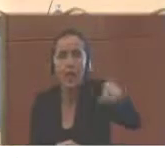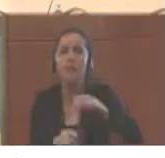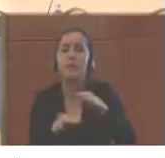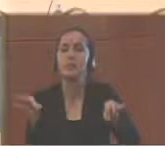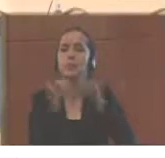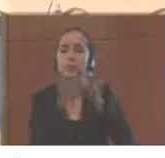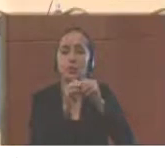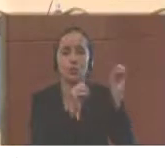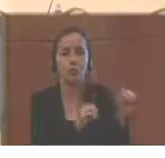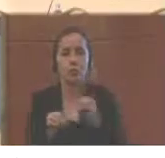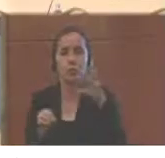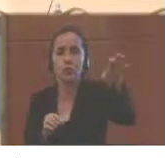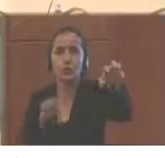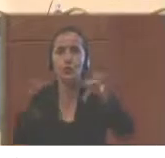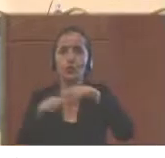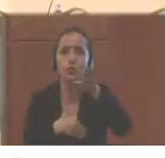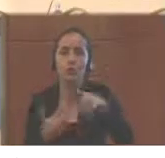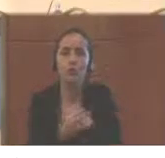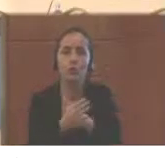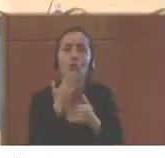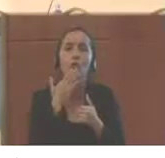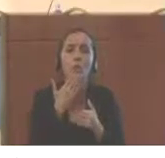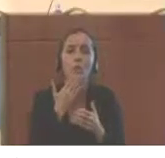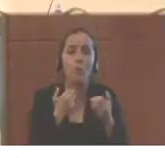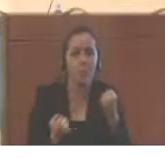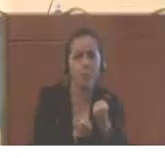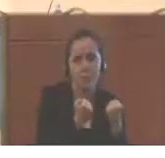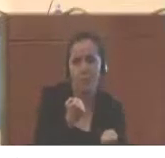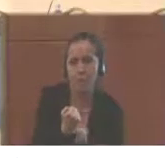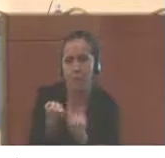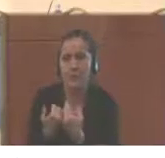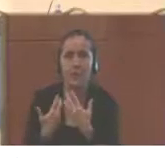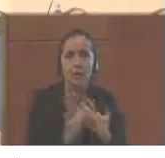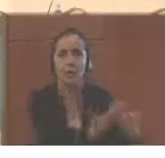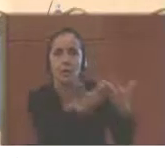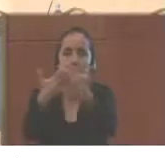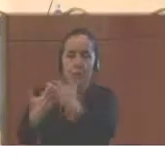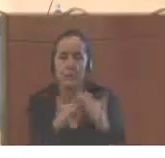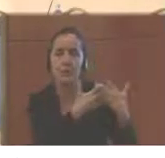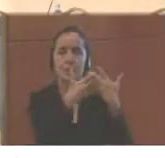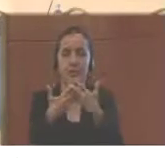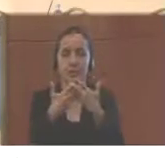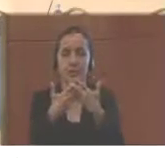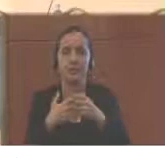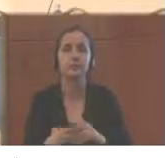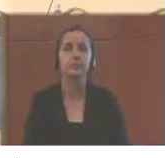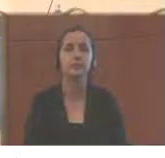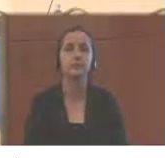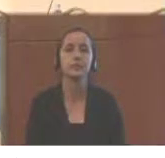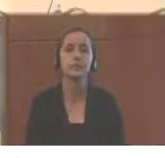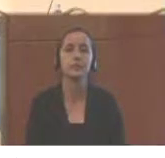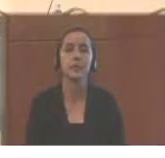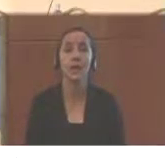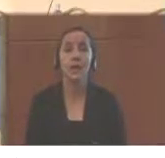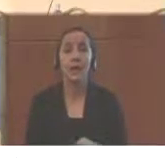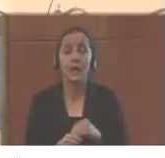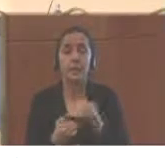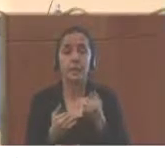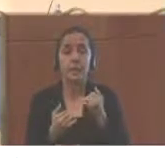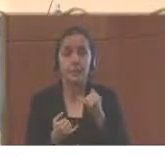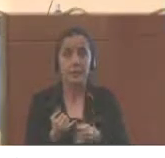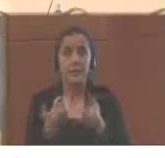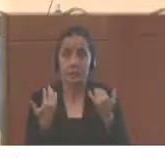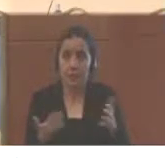ministerial agreements by UNISOR and the disaster risk management policies with all